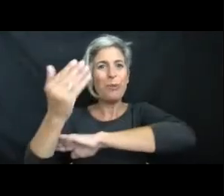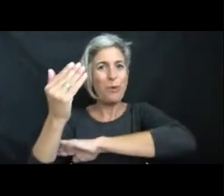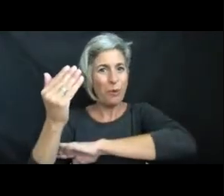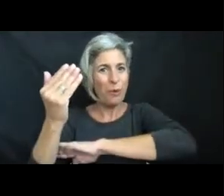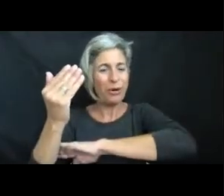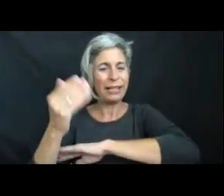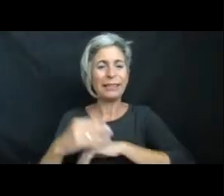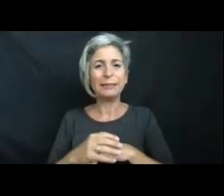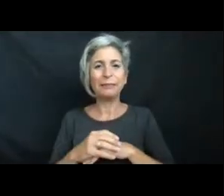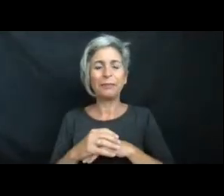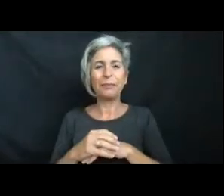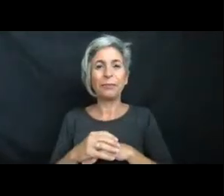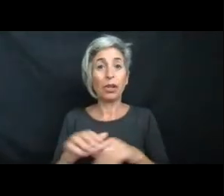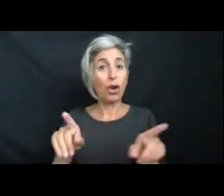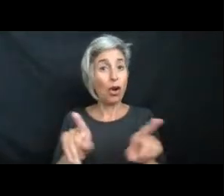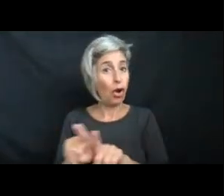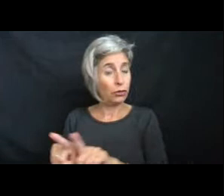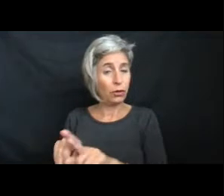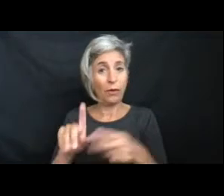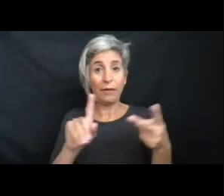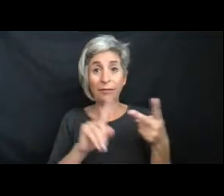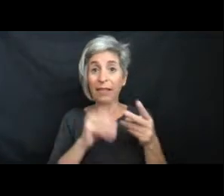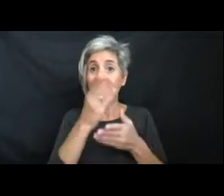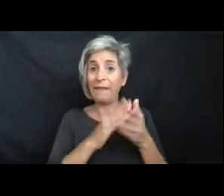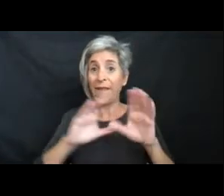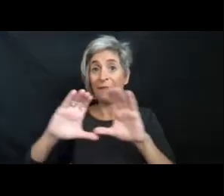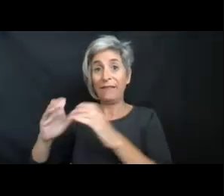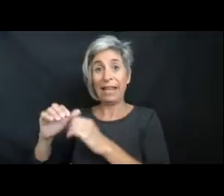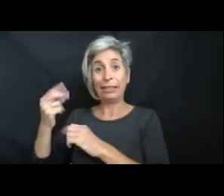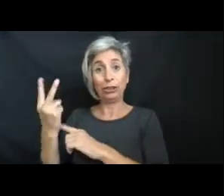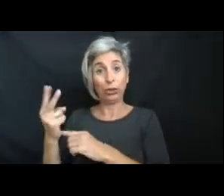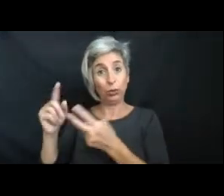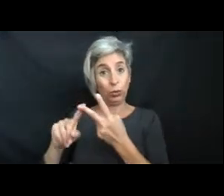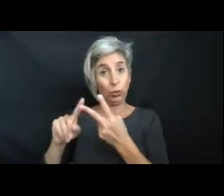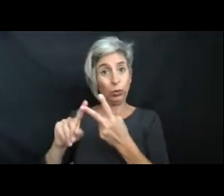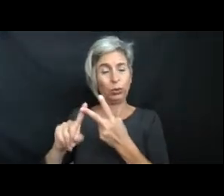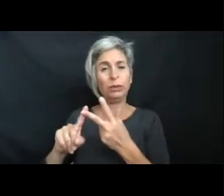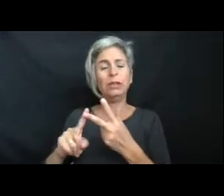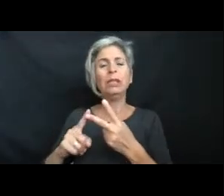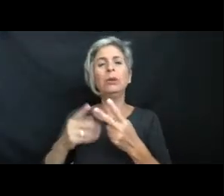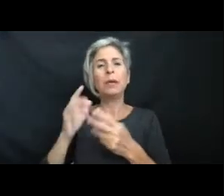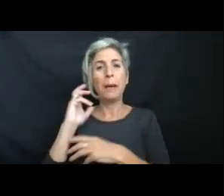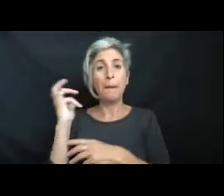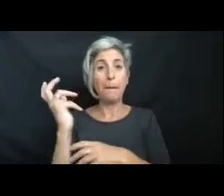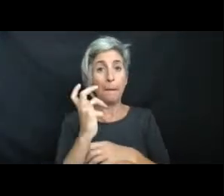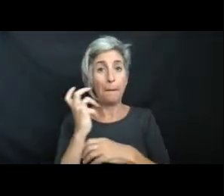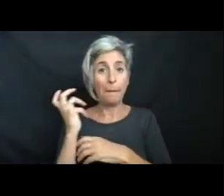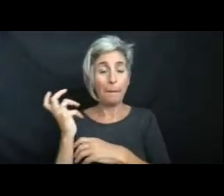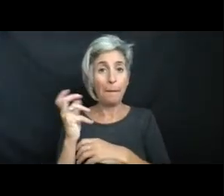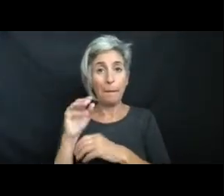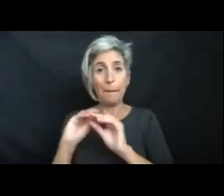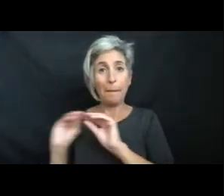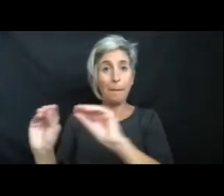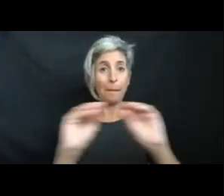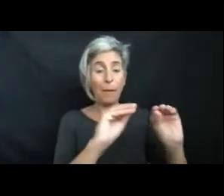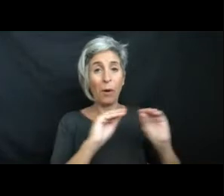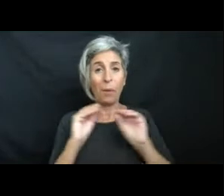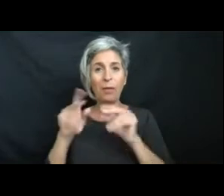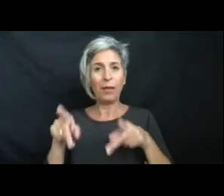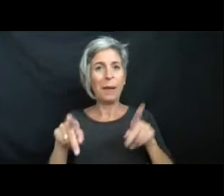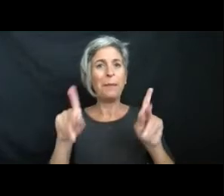The phase 2 that I mentioned a few moments ago will cover our mobile inspections and permit issuance portion.